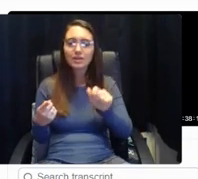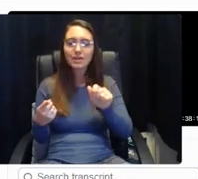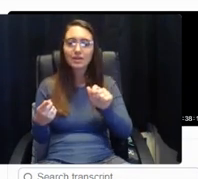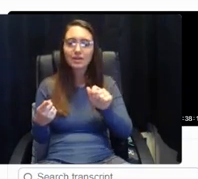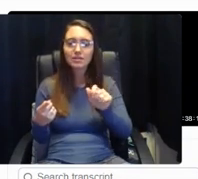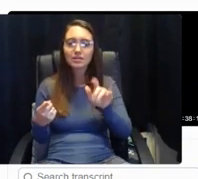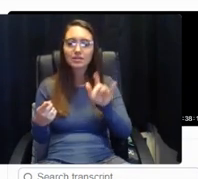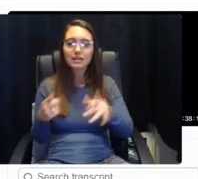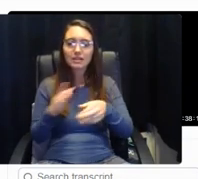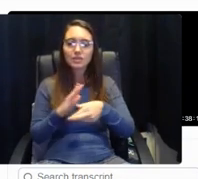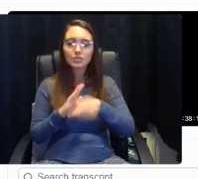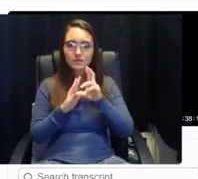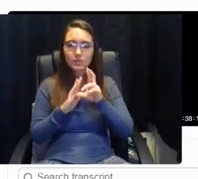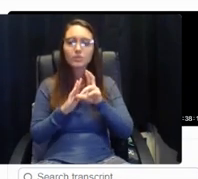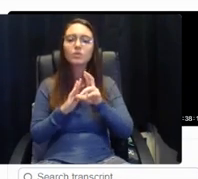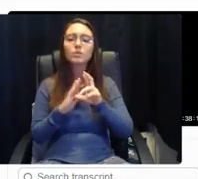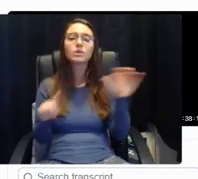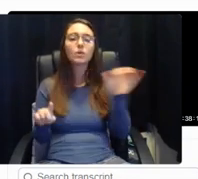chapter 15.